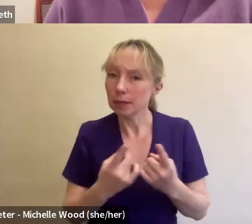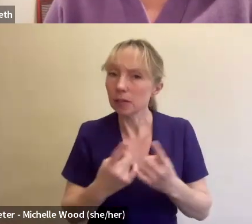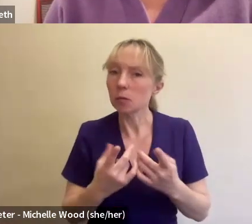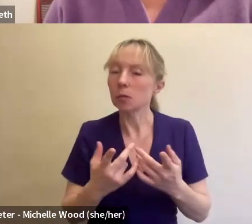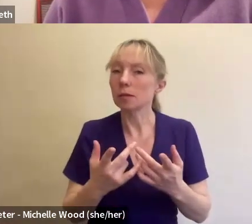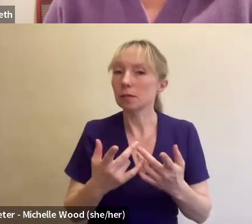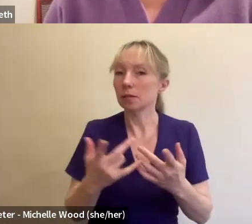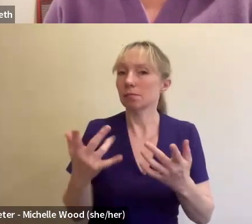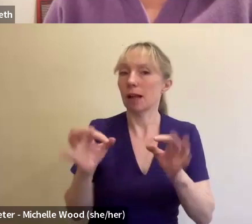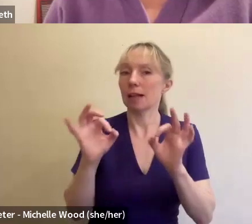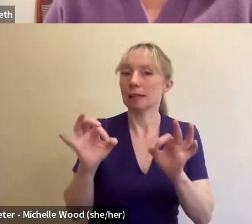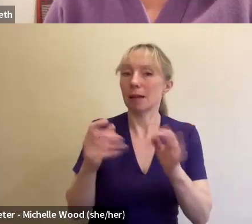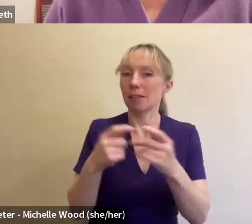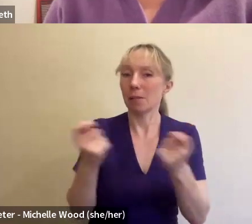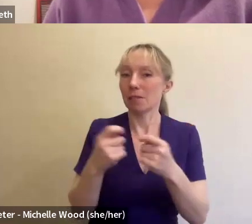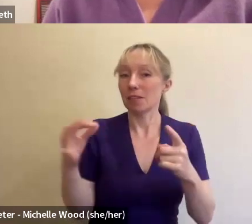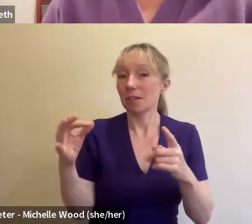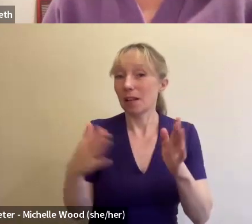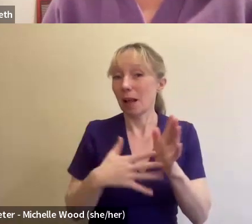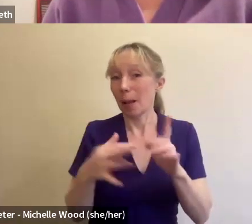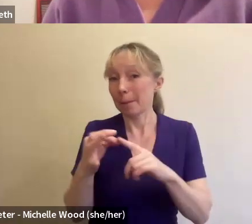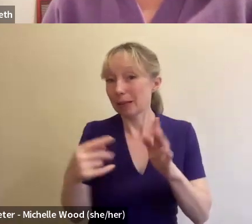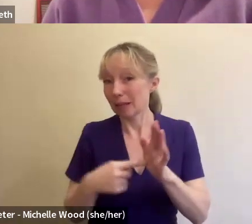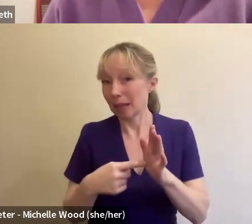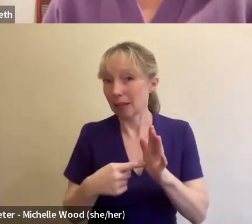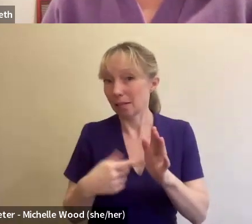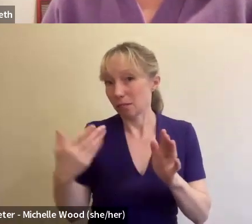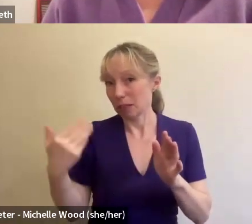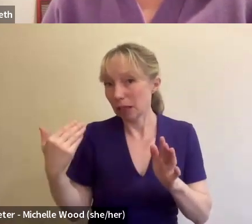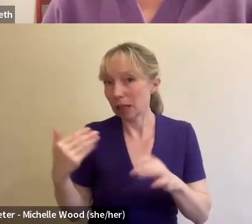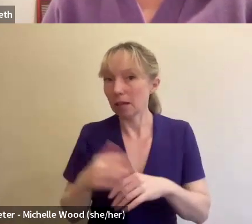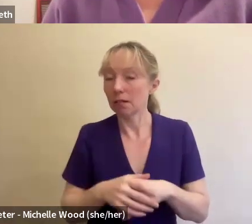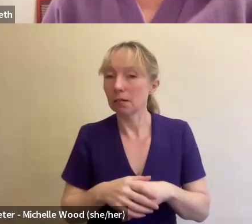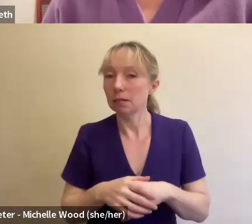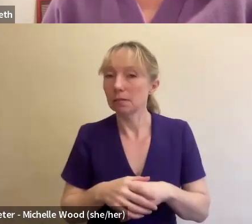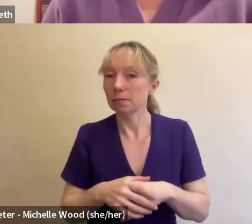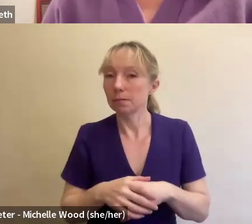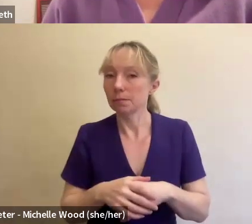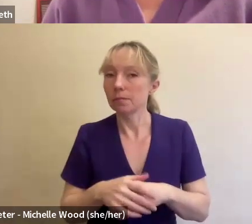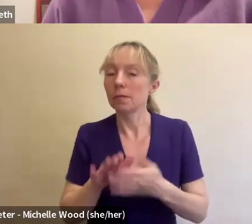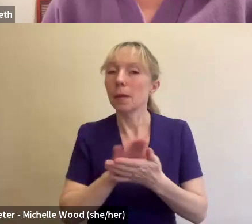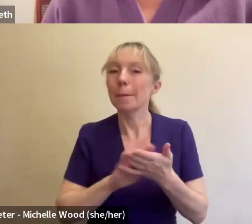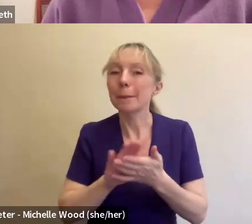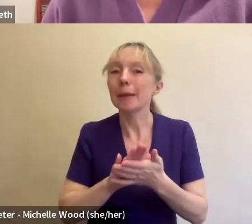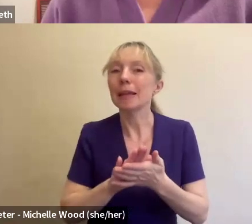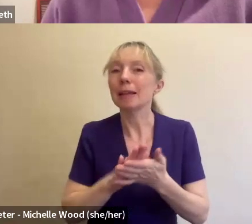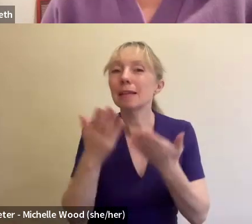issues by MPT, like in recent years. So, and that has opened possibilities